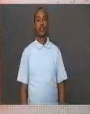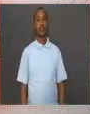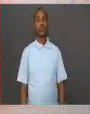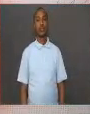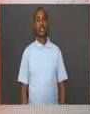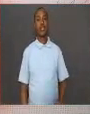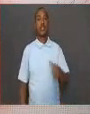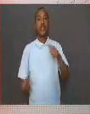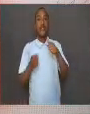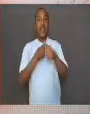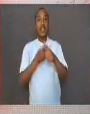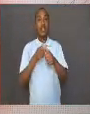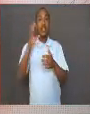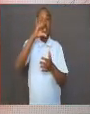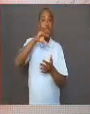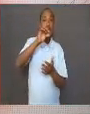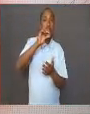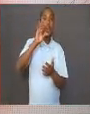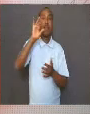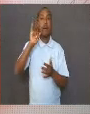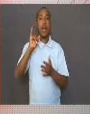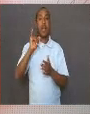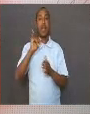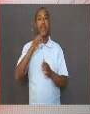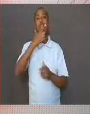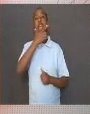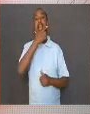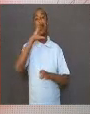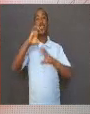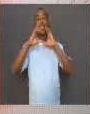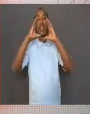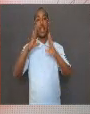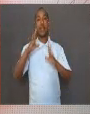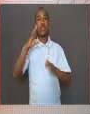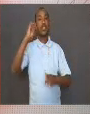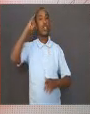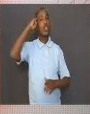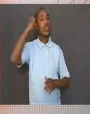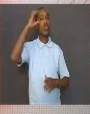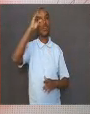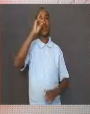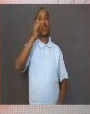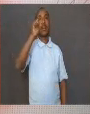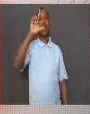It was first discovered by English chemist John Dalton.